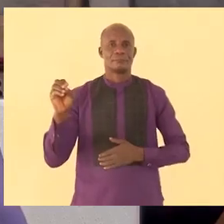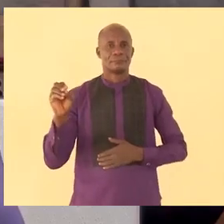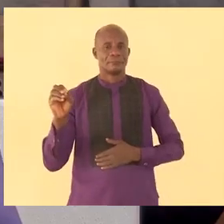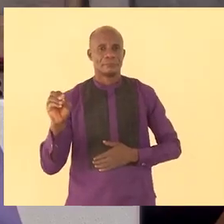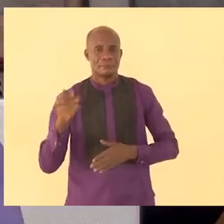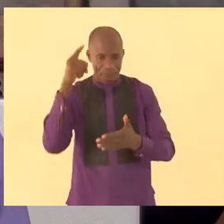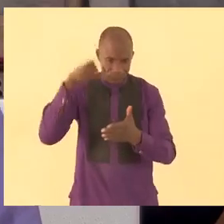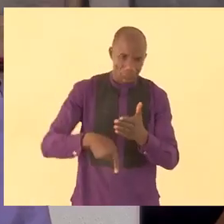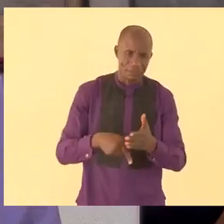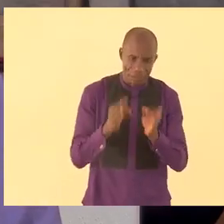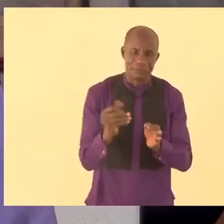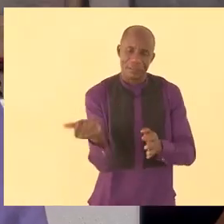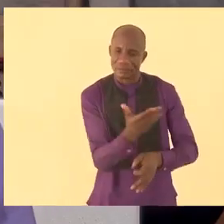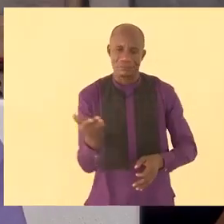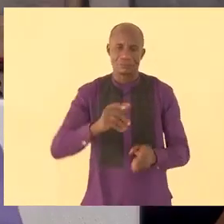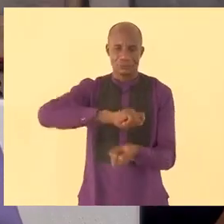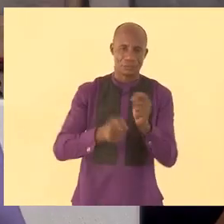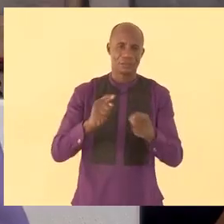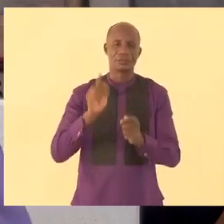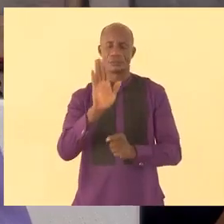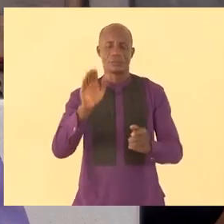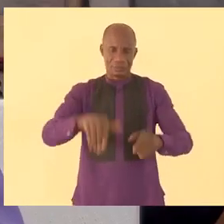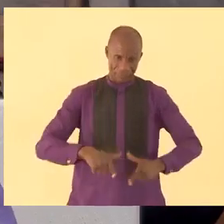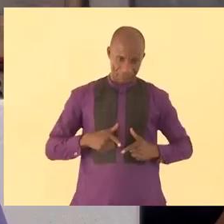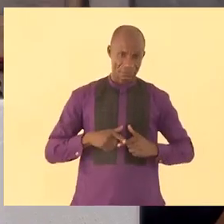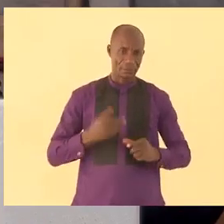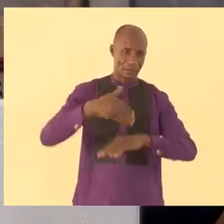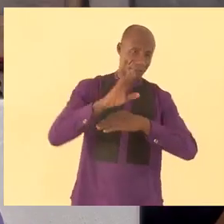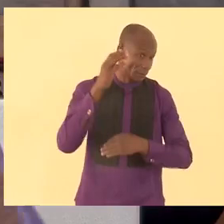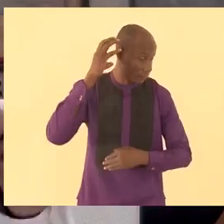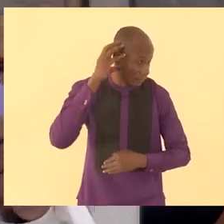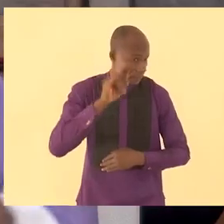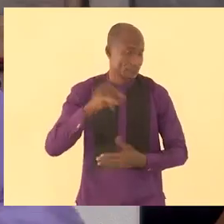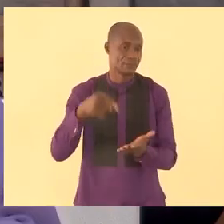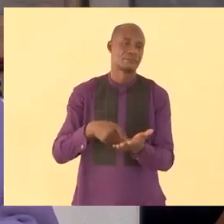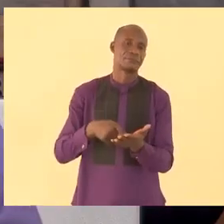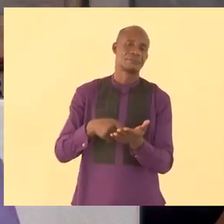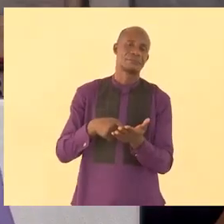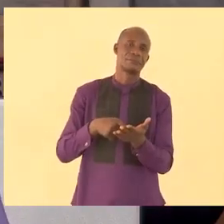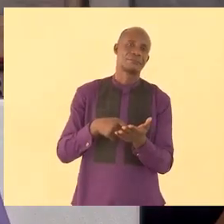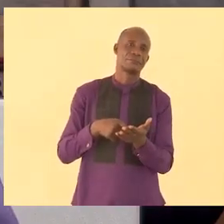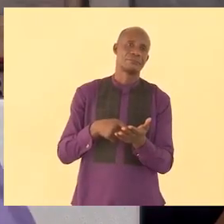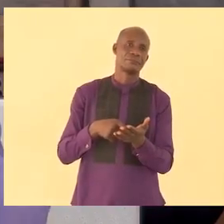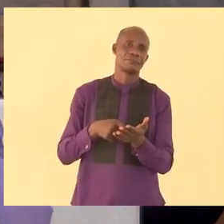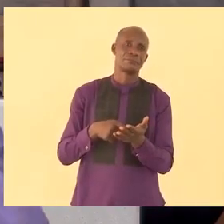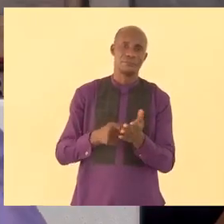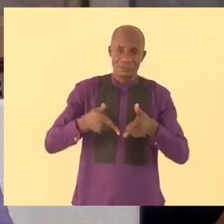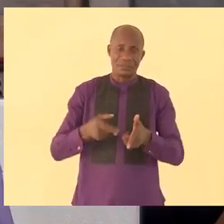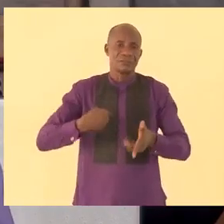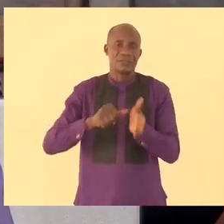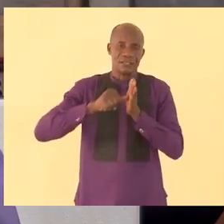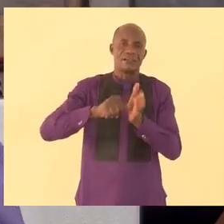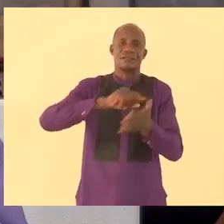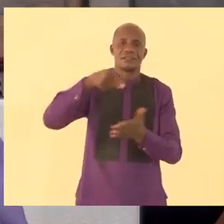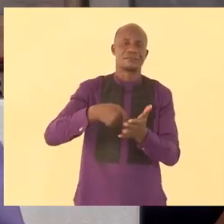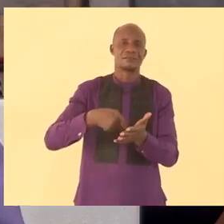So, what, if anything, is going to change in your life after hearing this? And you know that, let me emphasize this.